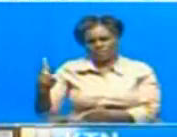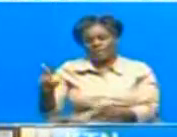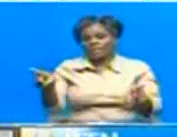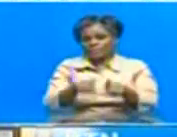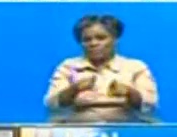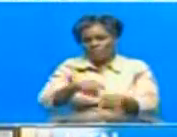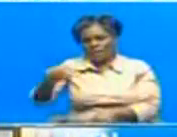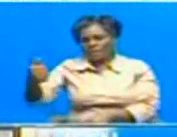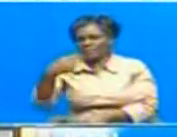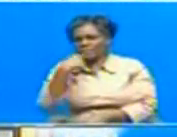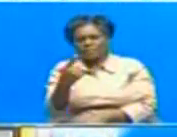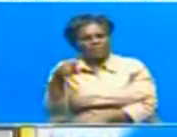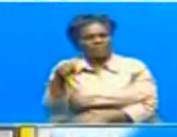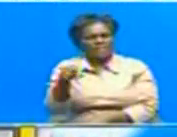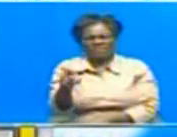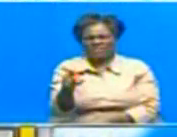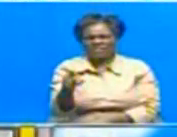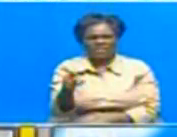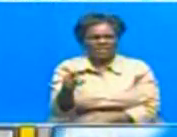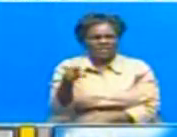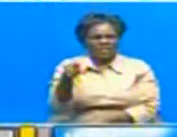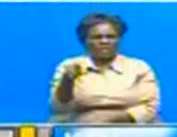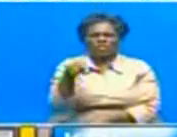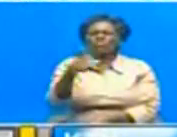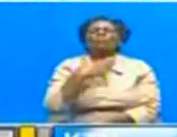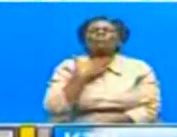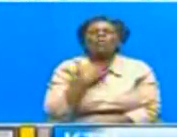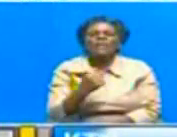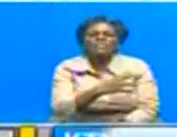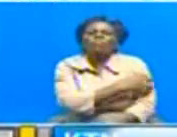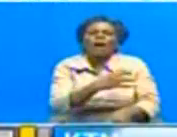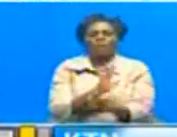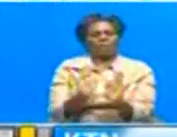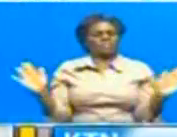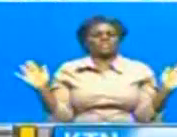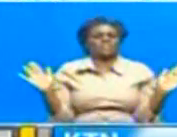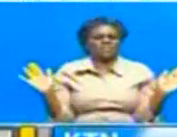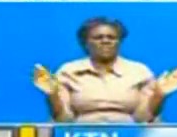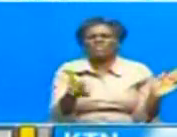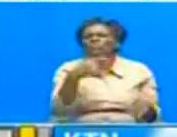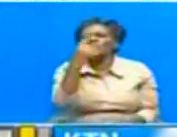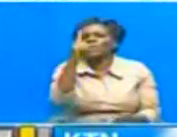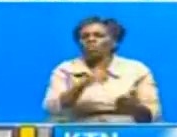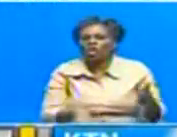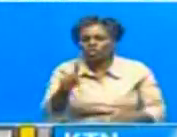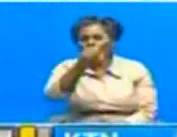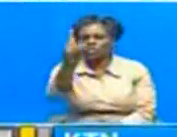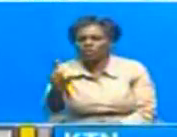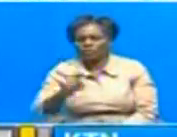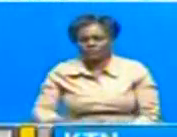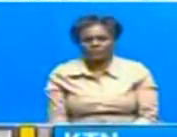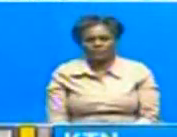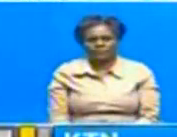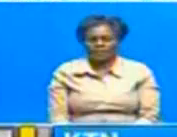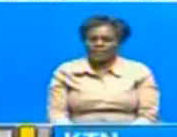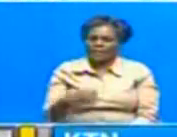hand, there are those, as you just said, there who'd argue he's power hungry. He just wants to be president. What do you tell those people?